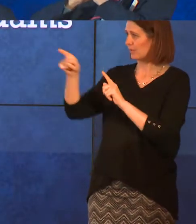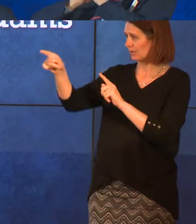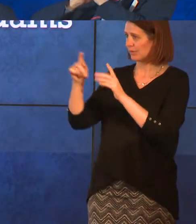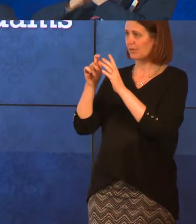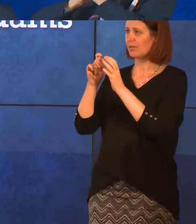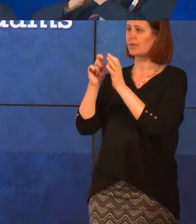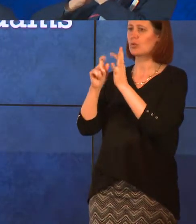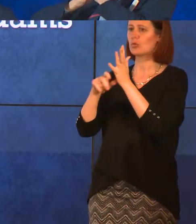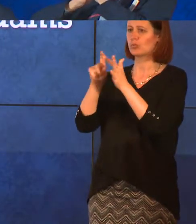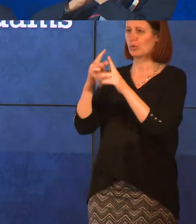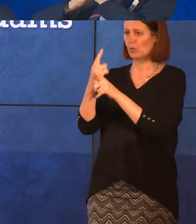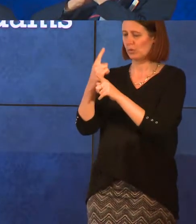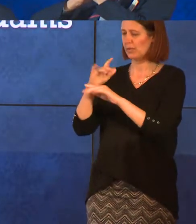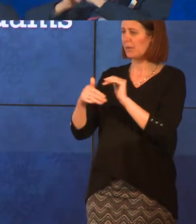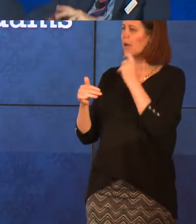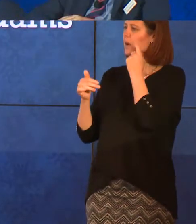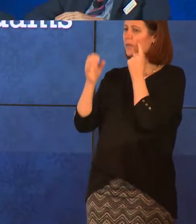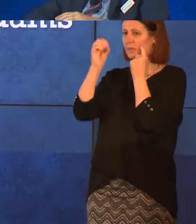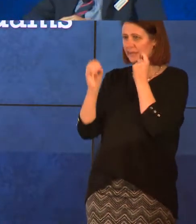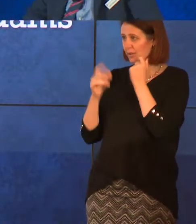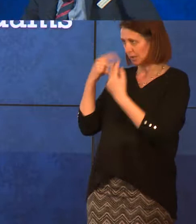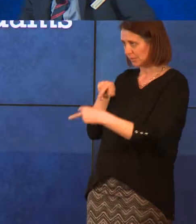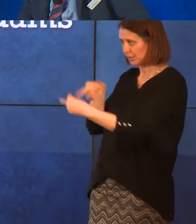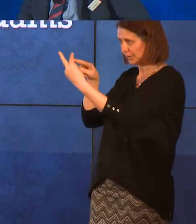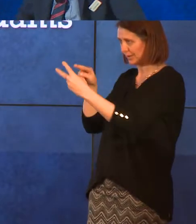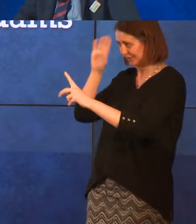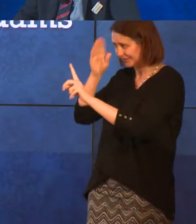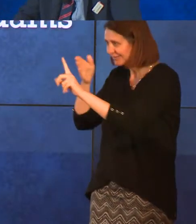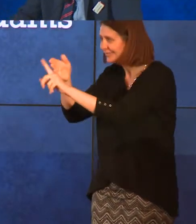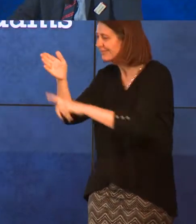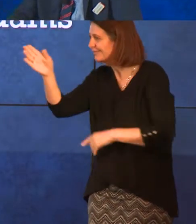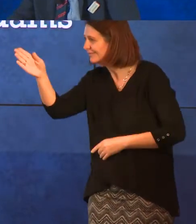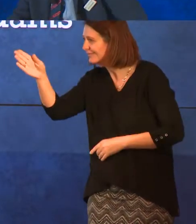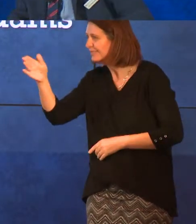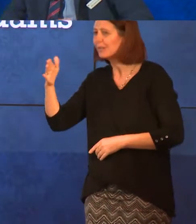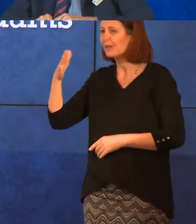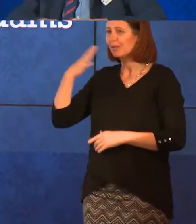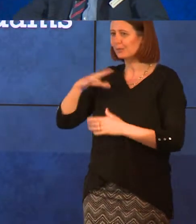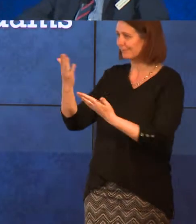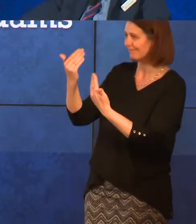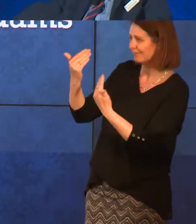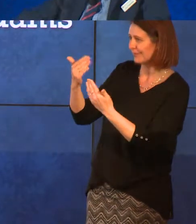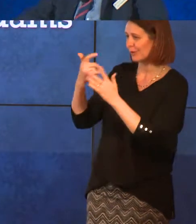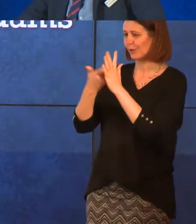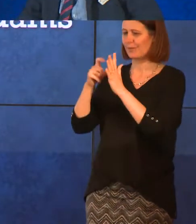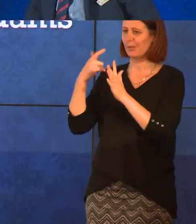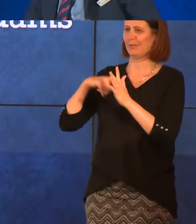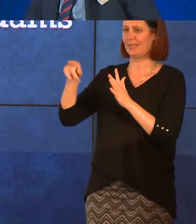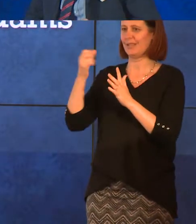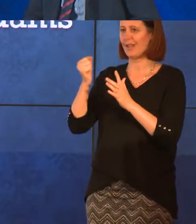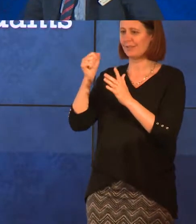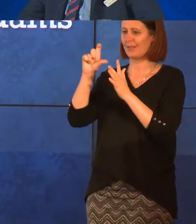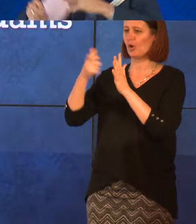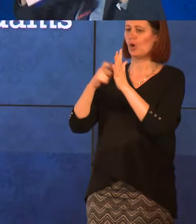his top 10 points, and I'm really looking to Bruce, as I'm sure we all are, to because he has the credibility, of course, in